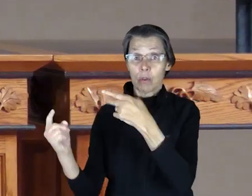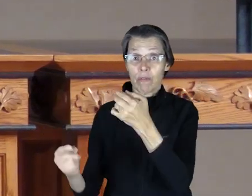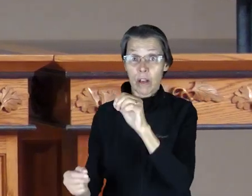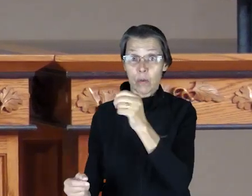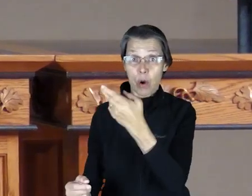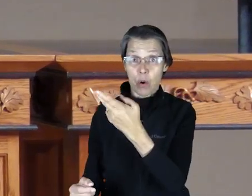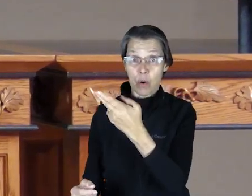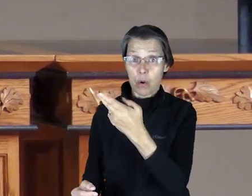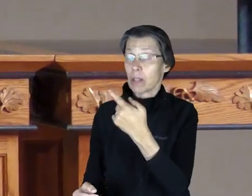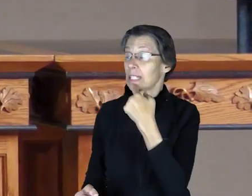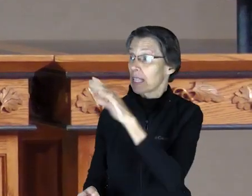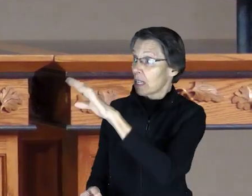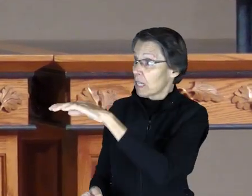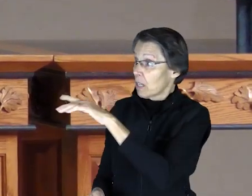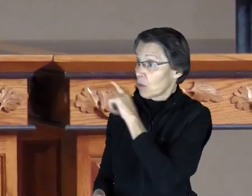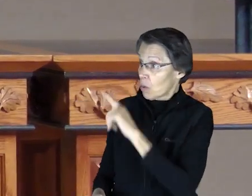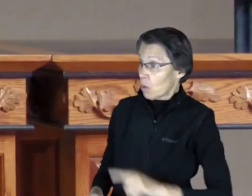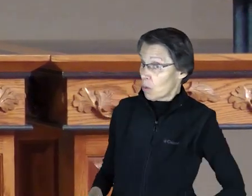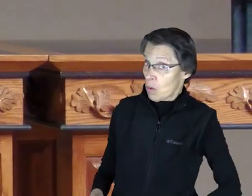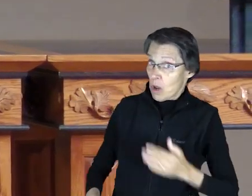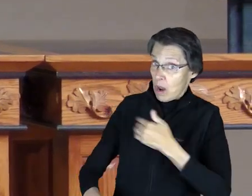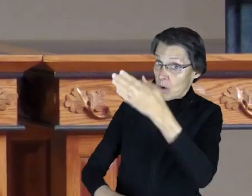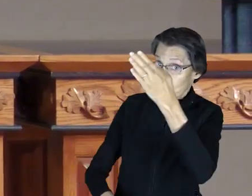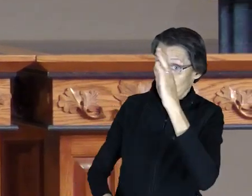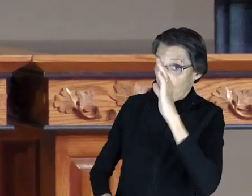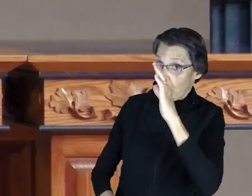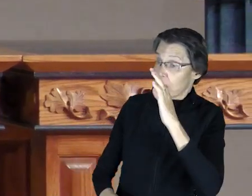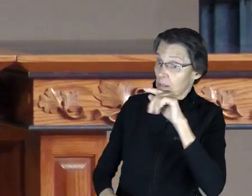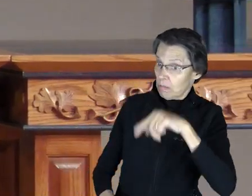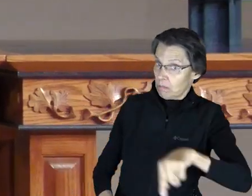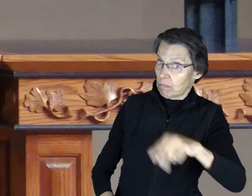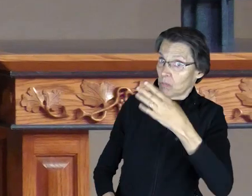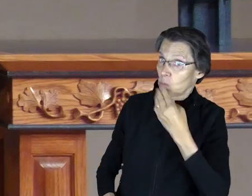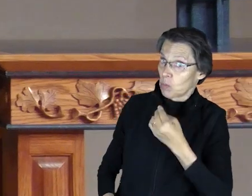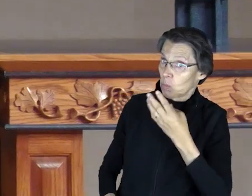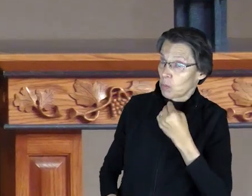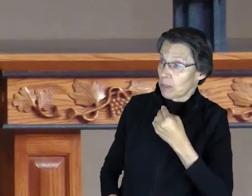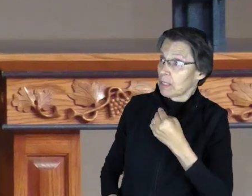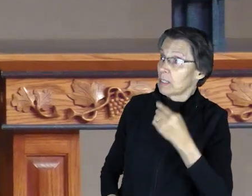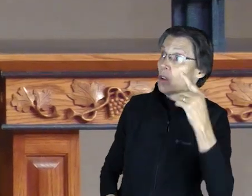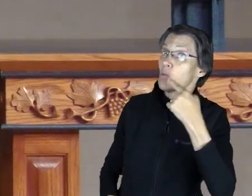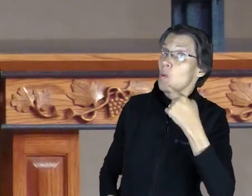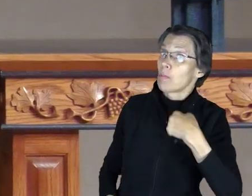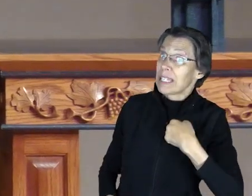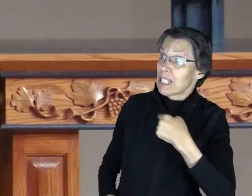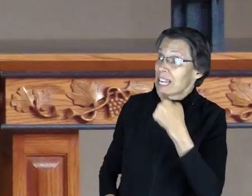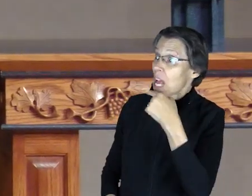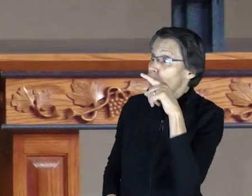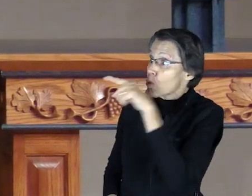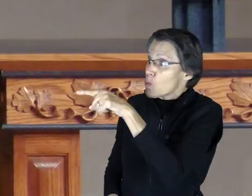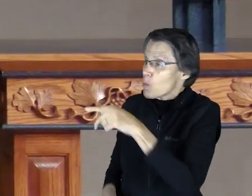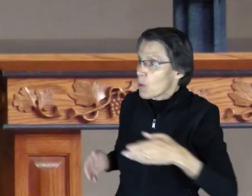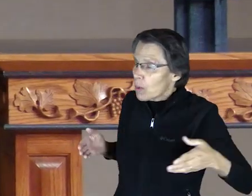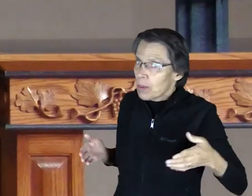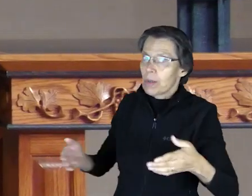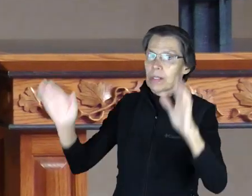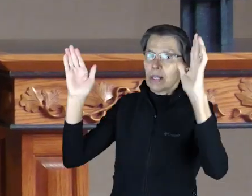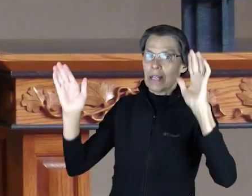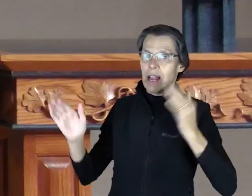God, the God of Hebrews, says to you to let God's people go so that they can go out into the wilderness and they can worship.